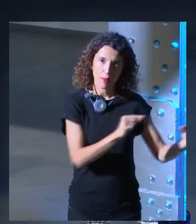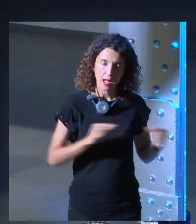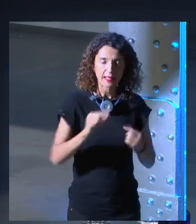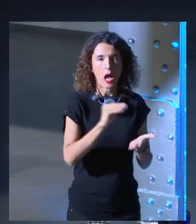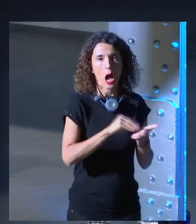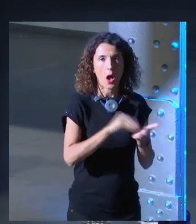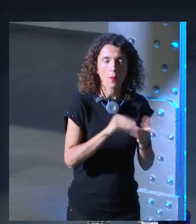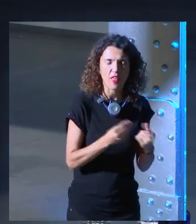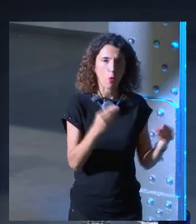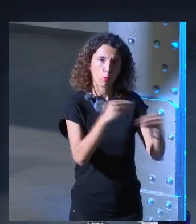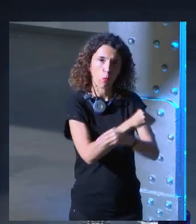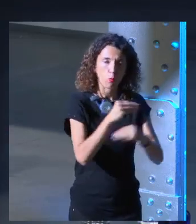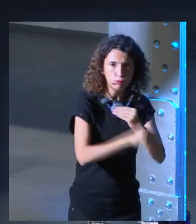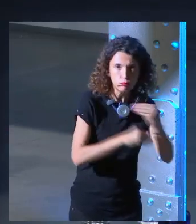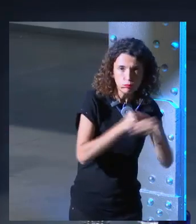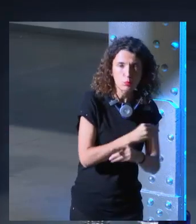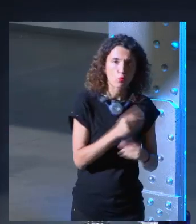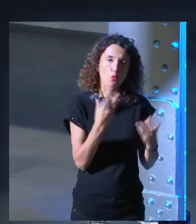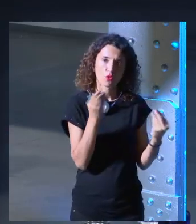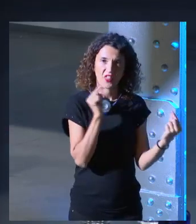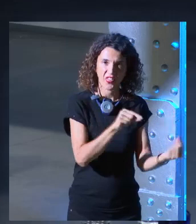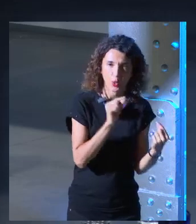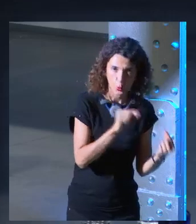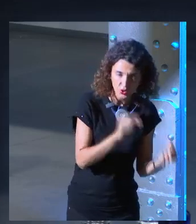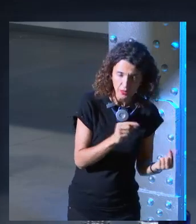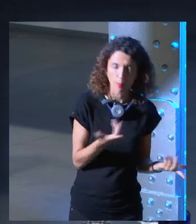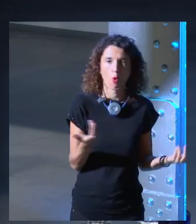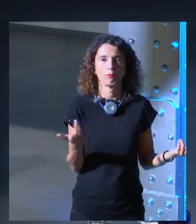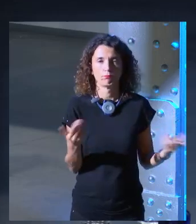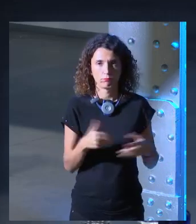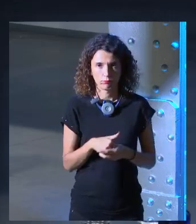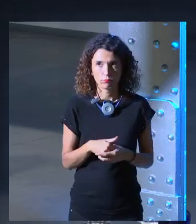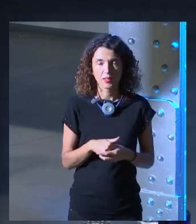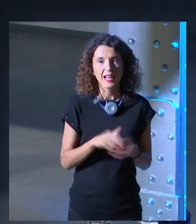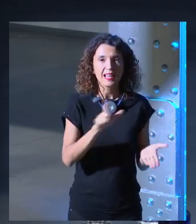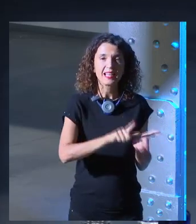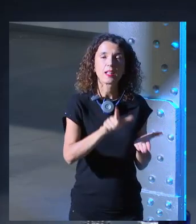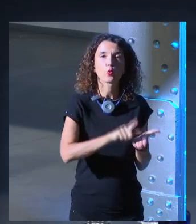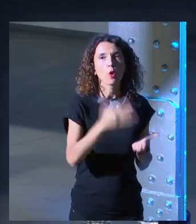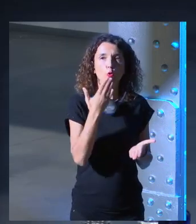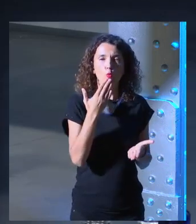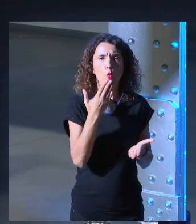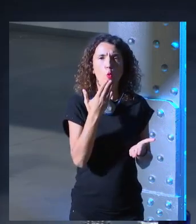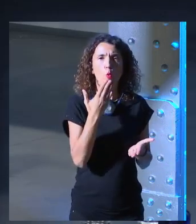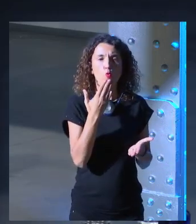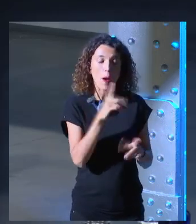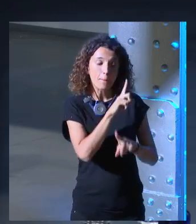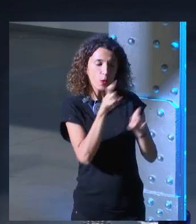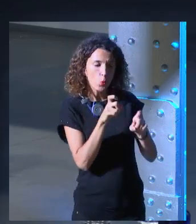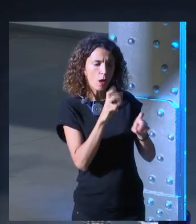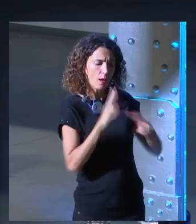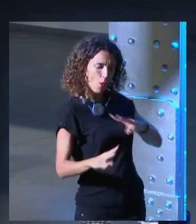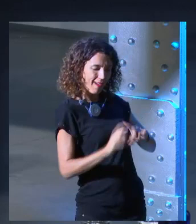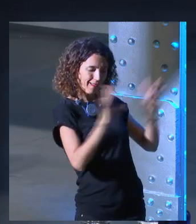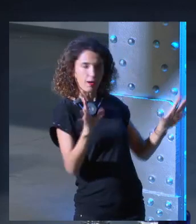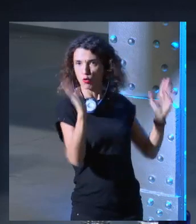about, why it will never be settled. Literature's not a question that you can answer. It's a question that you go on